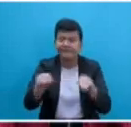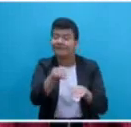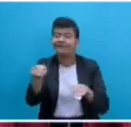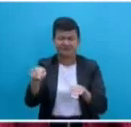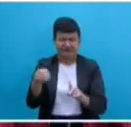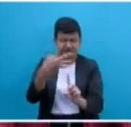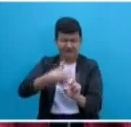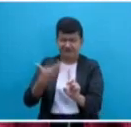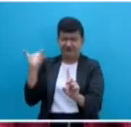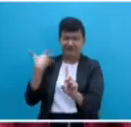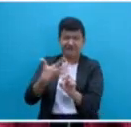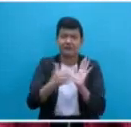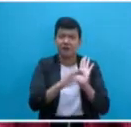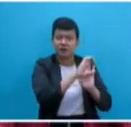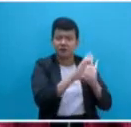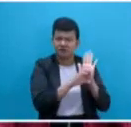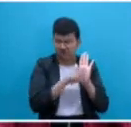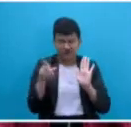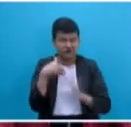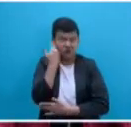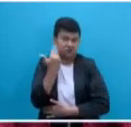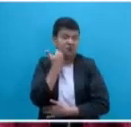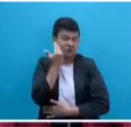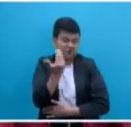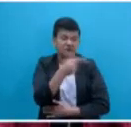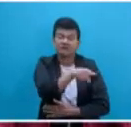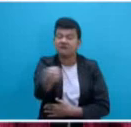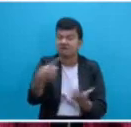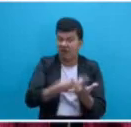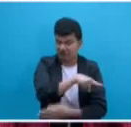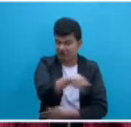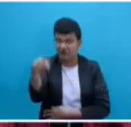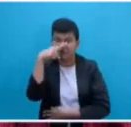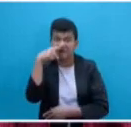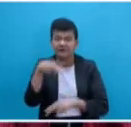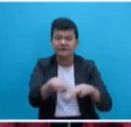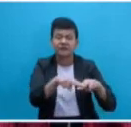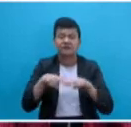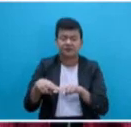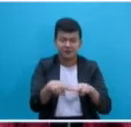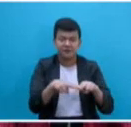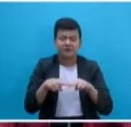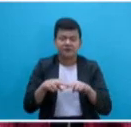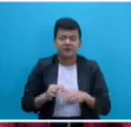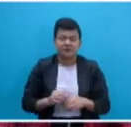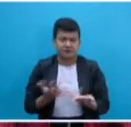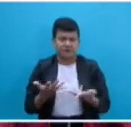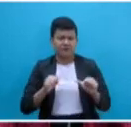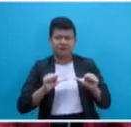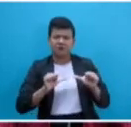sir, considered the contribution of ethnic groups in Fiji in the development, in the defense, and the